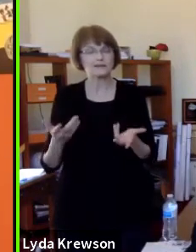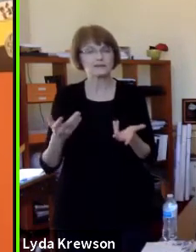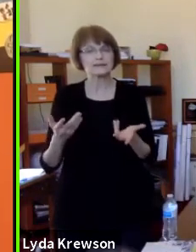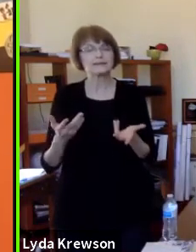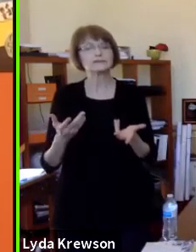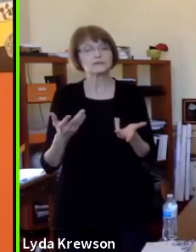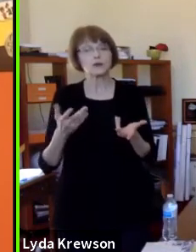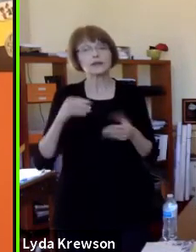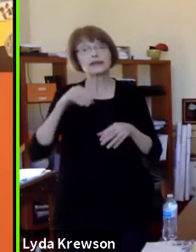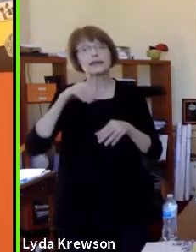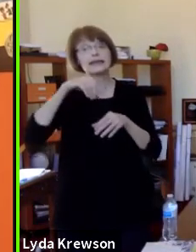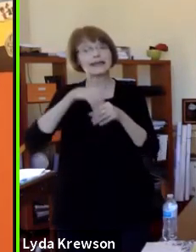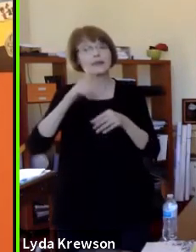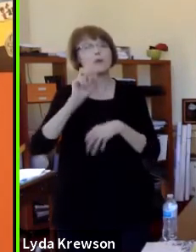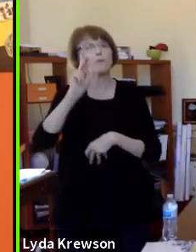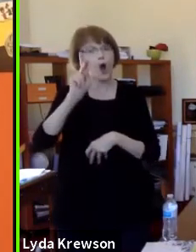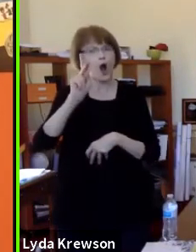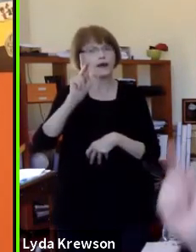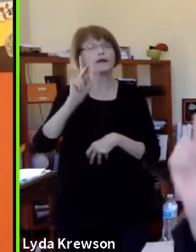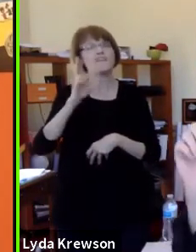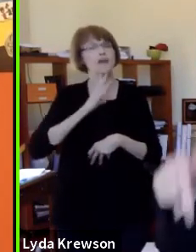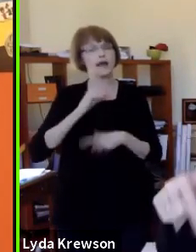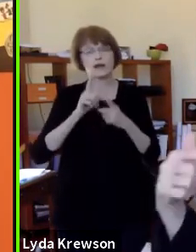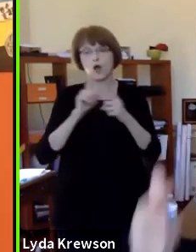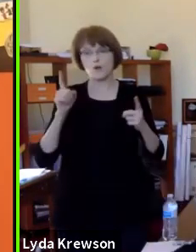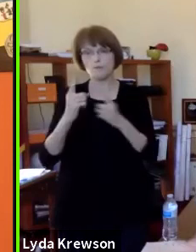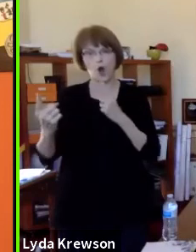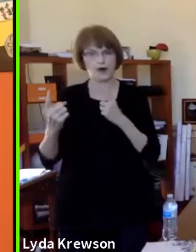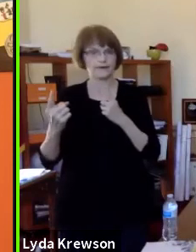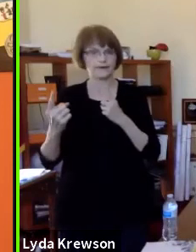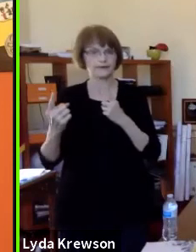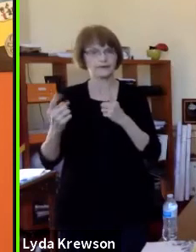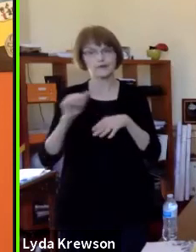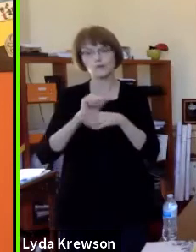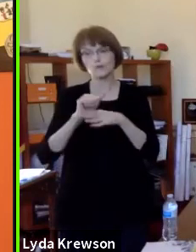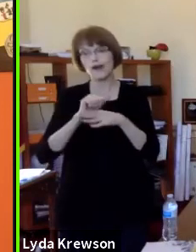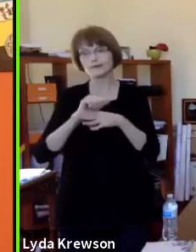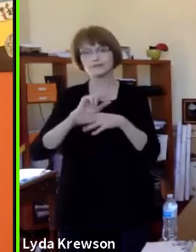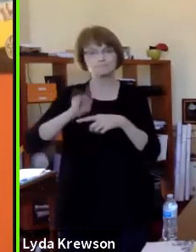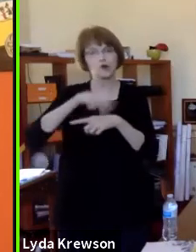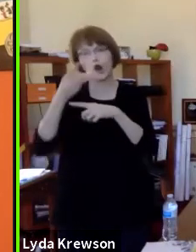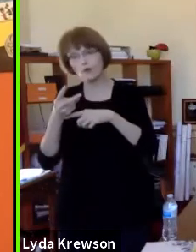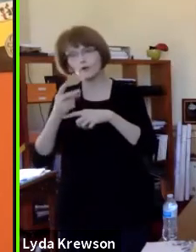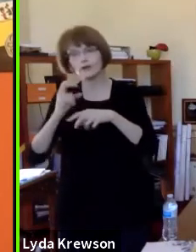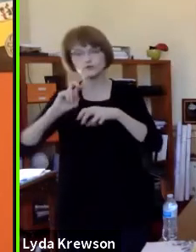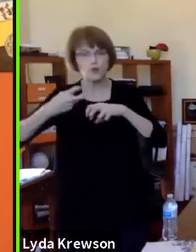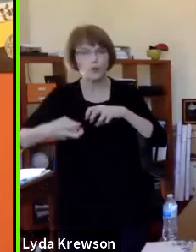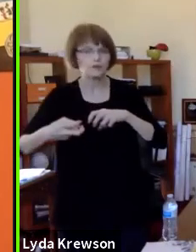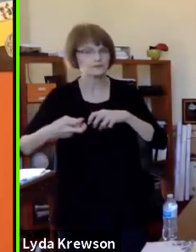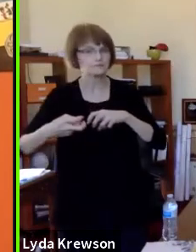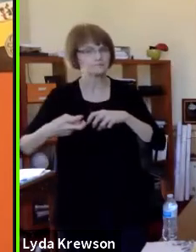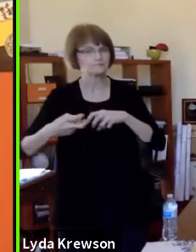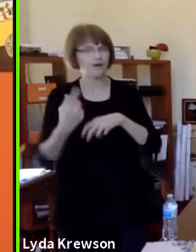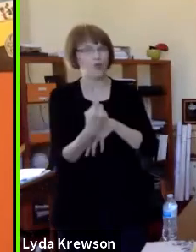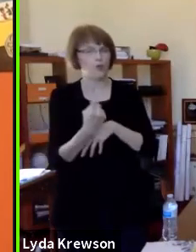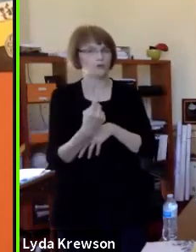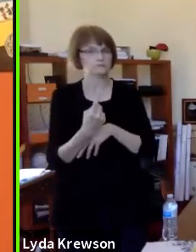Well, in parks, stay apart, but go practice your cartwheels or your forward rolls.